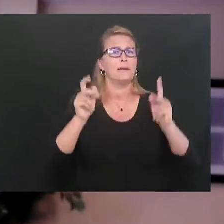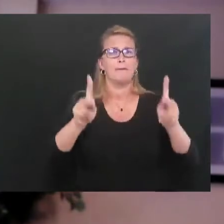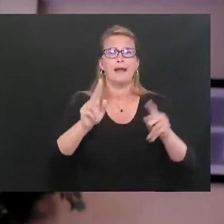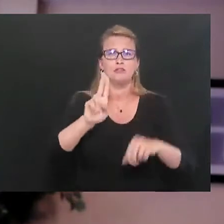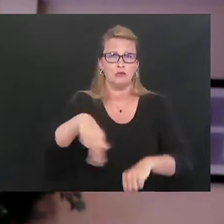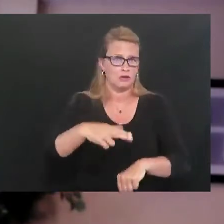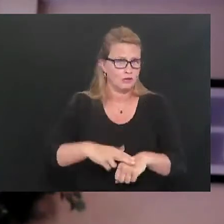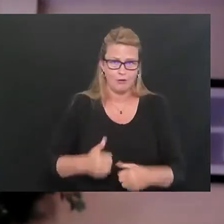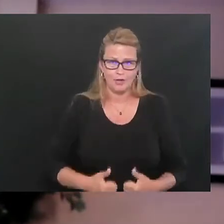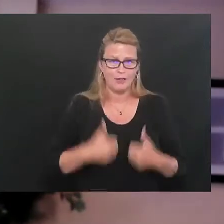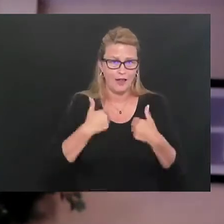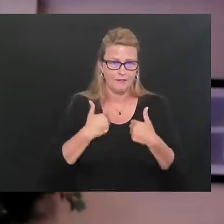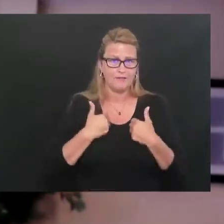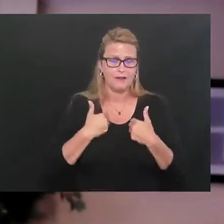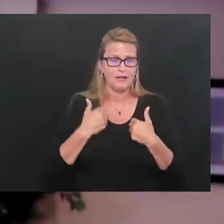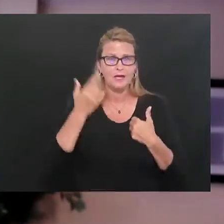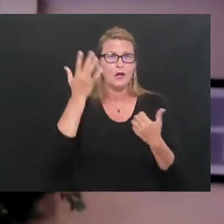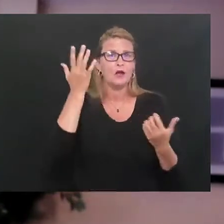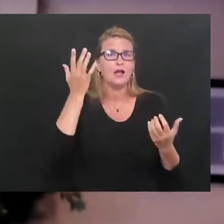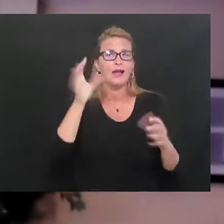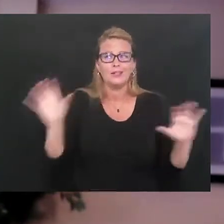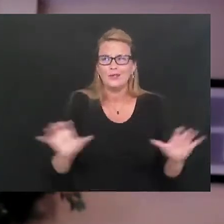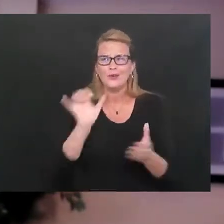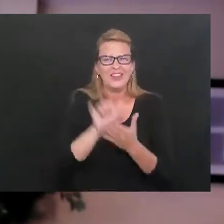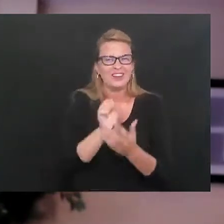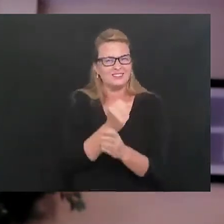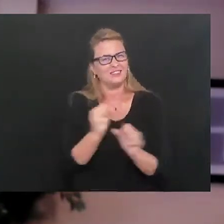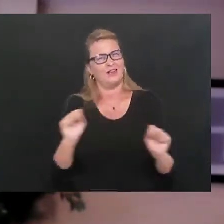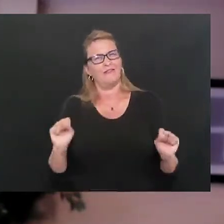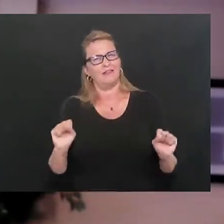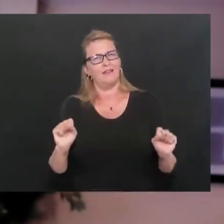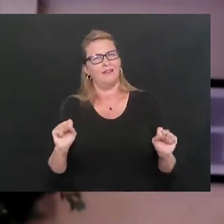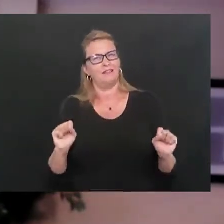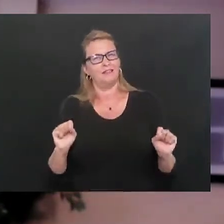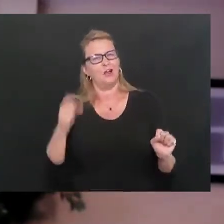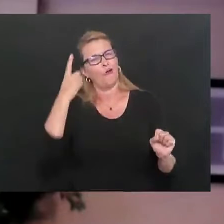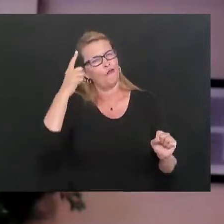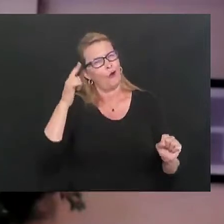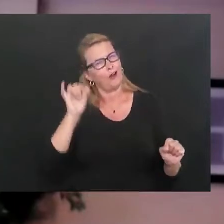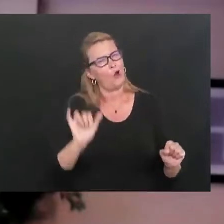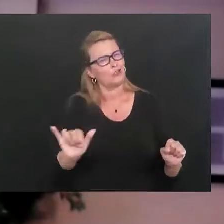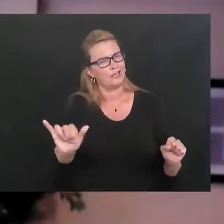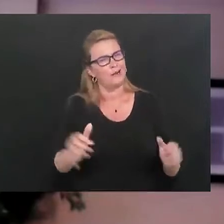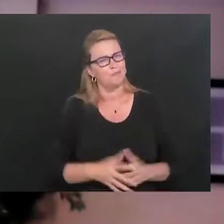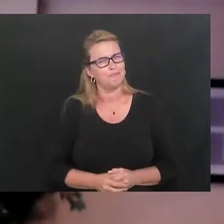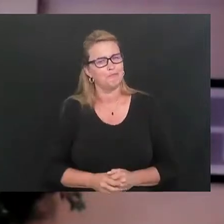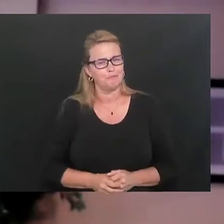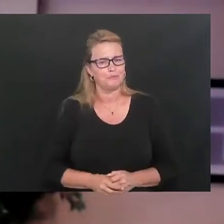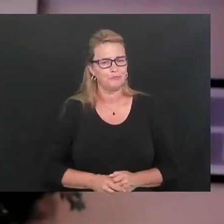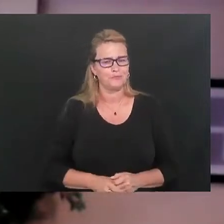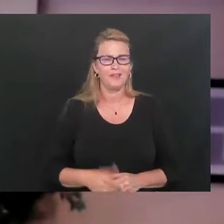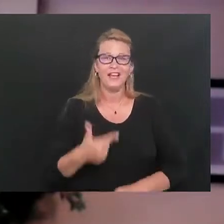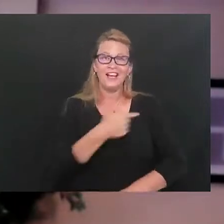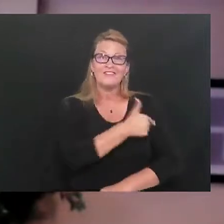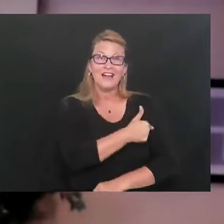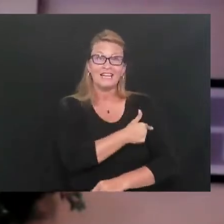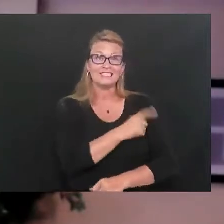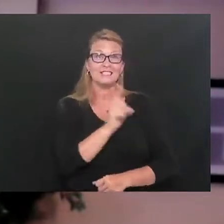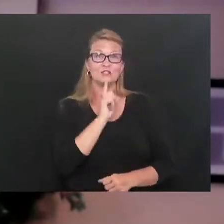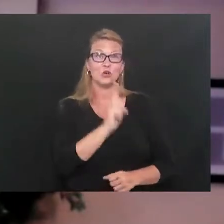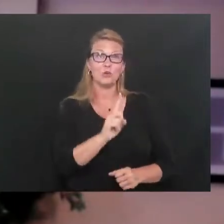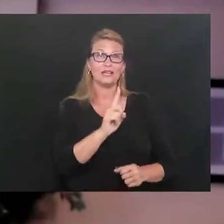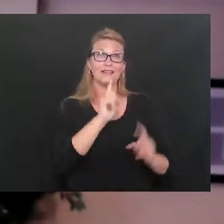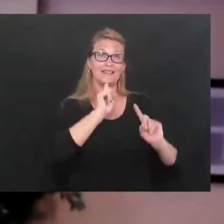all love and do it safely and do it for a long time. Vaccines are really the answer. And we hope